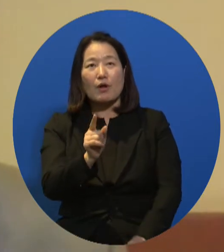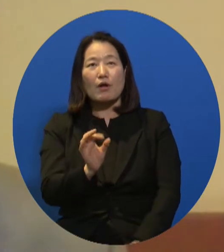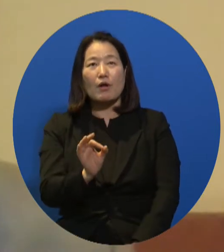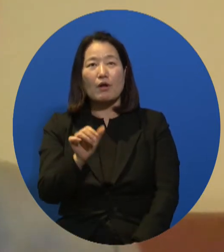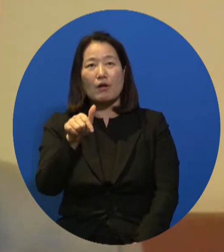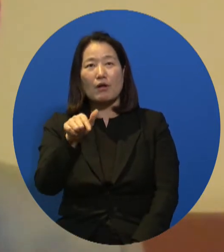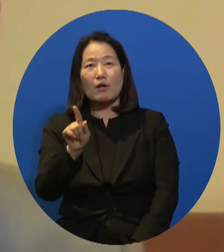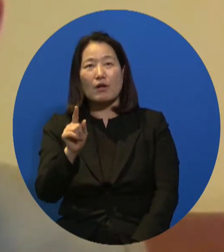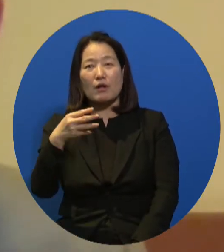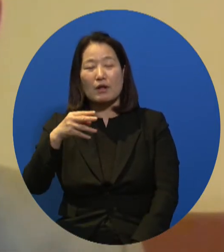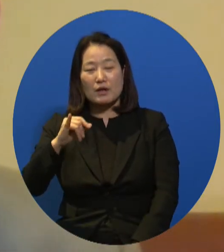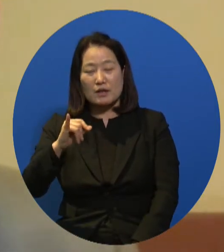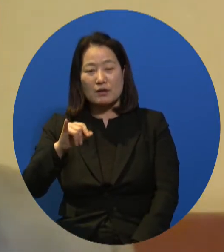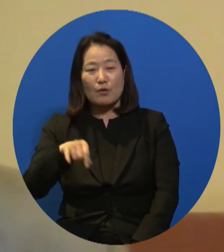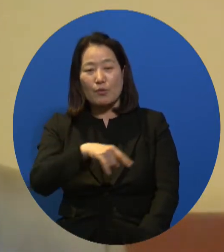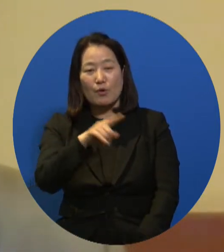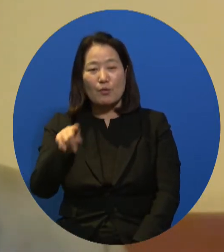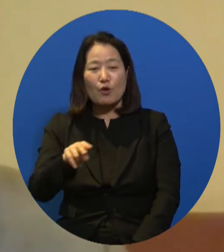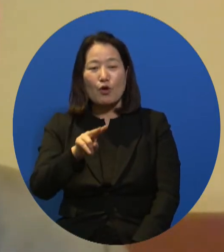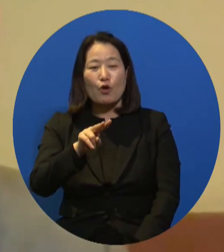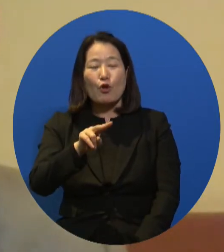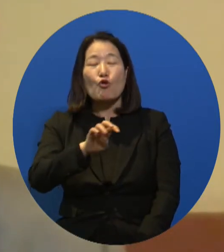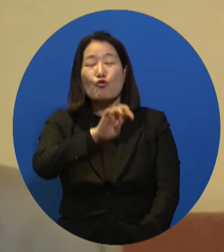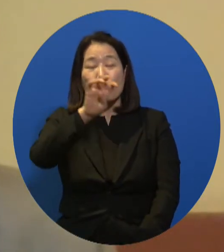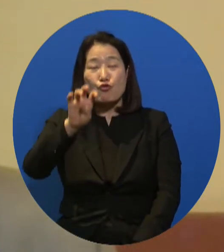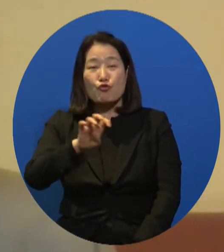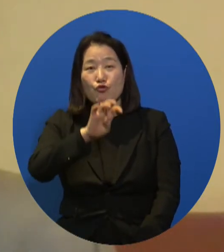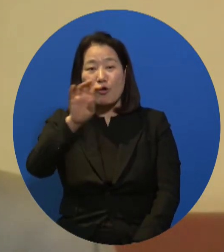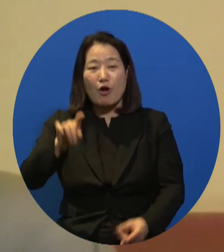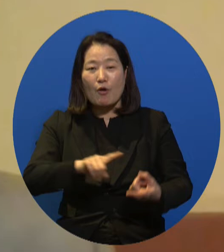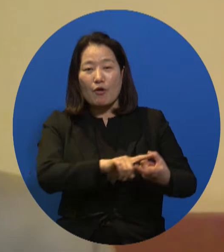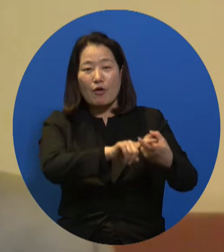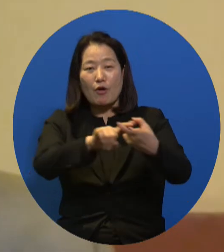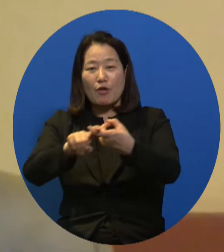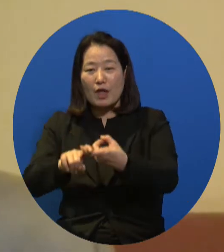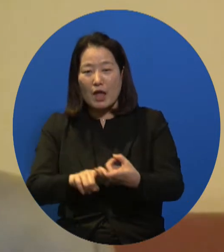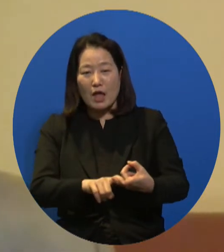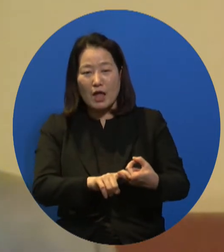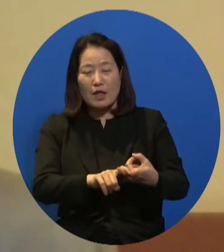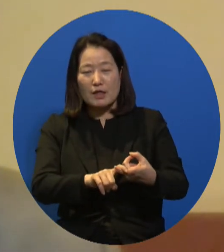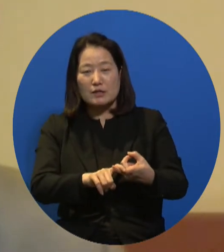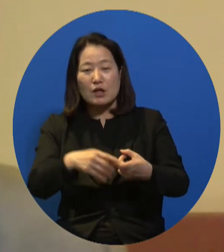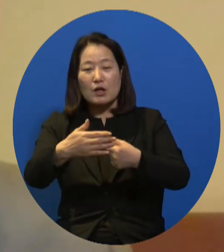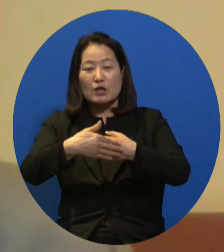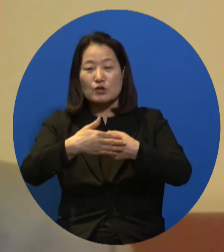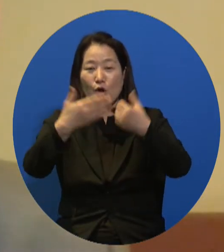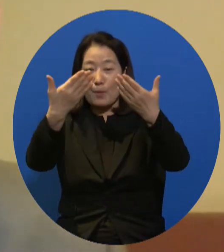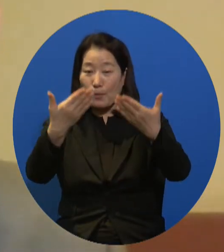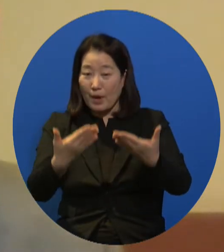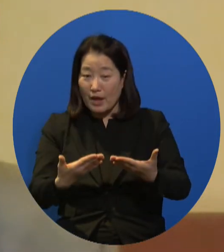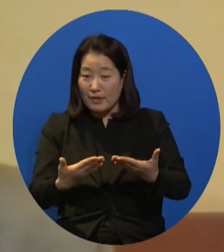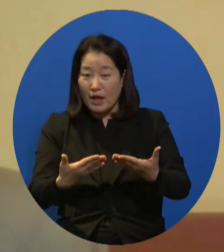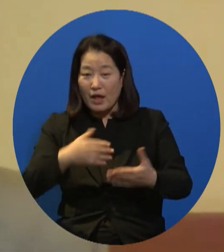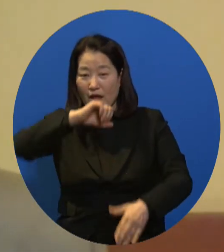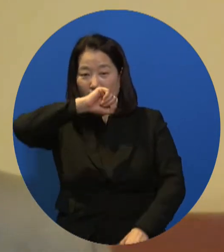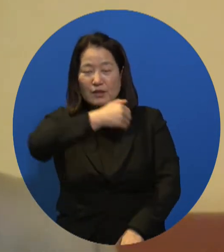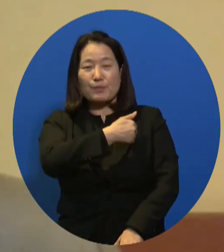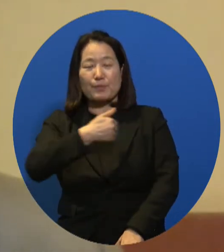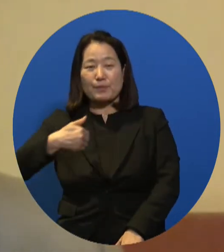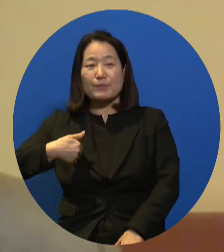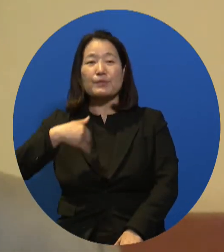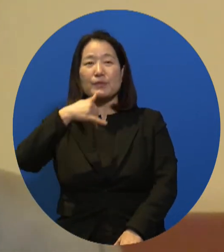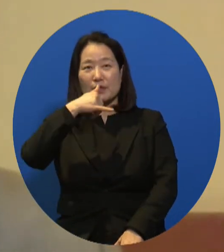the European Union. But as the inquiry report on Hungary really shows, the country